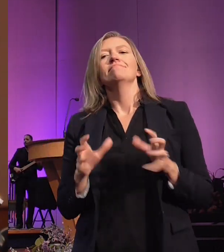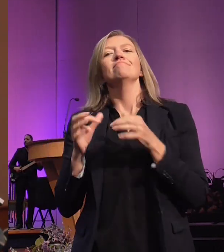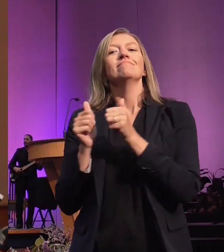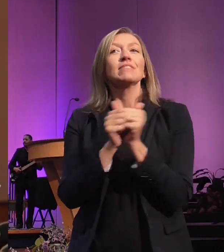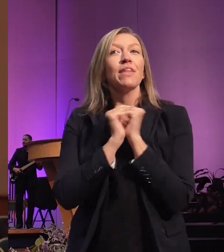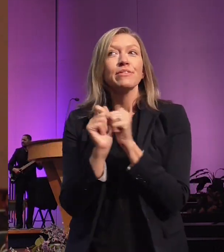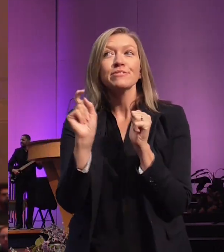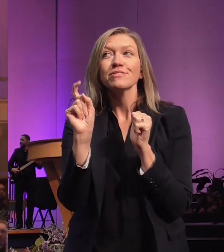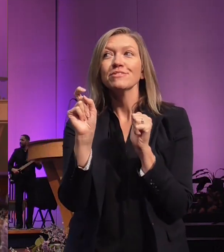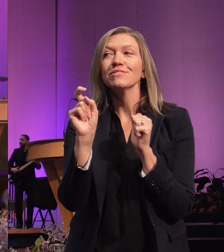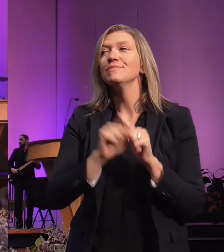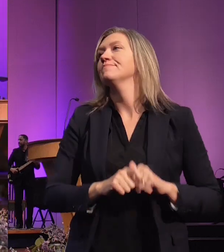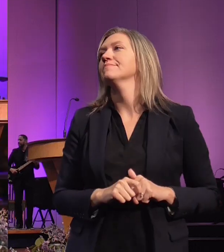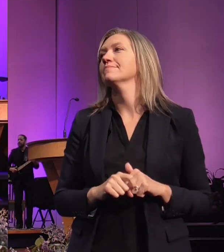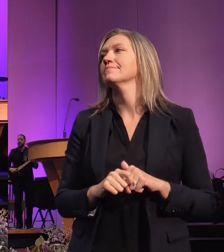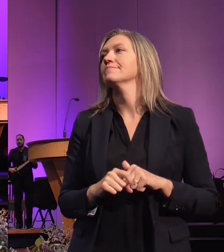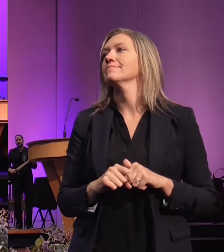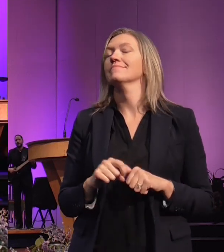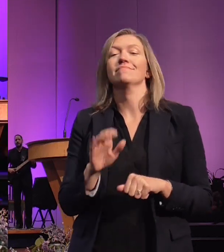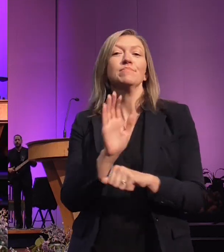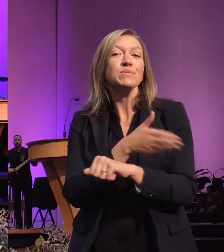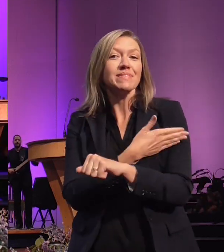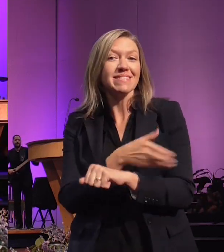together in the music?